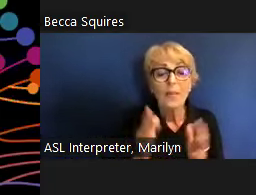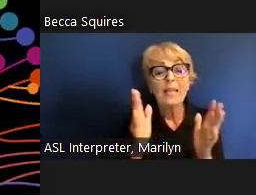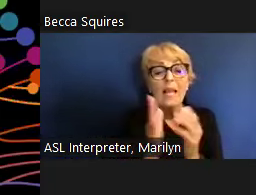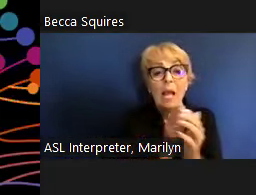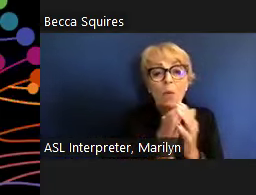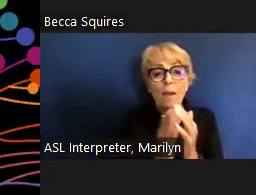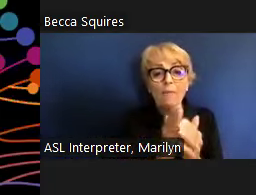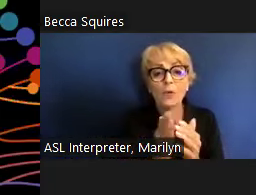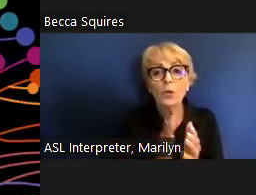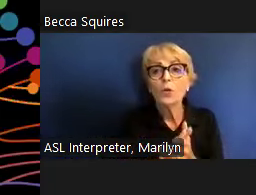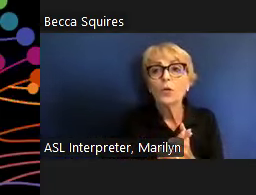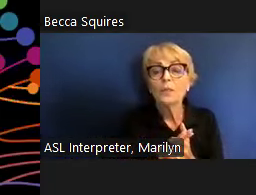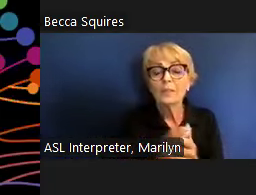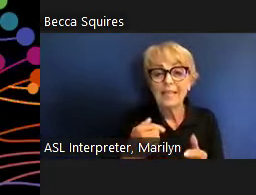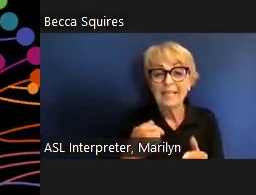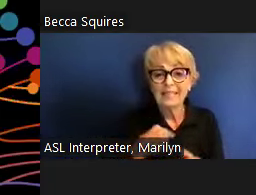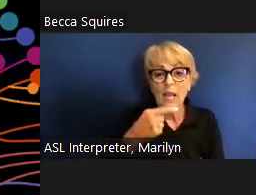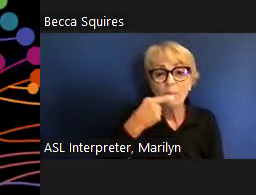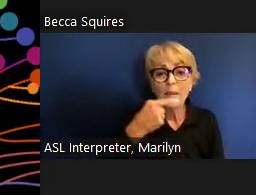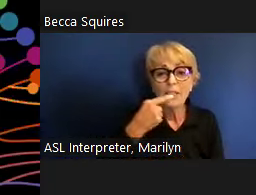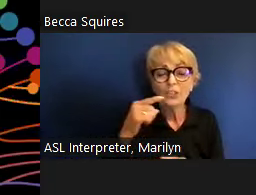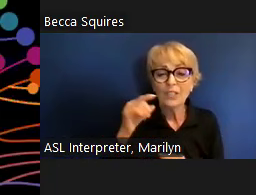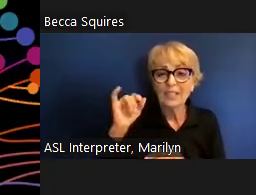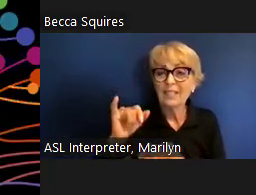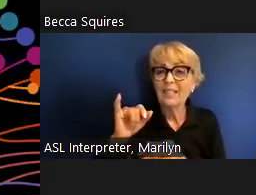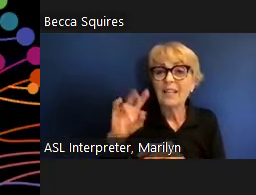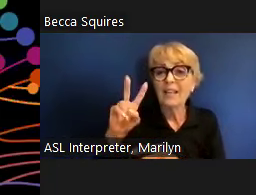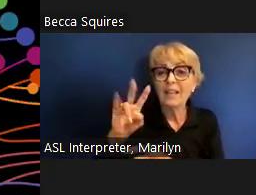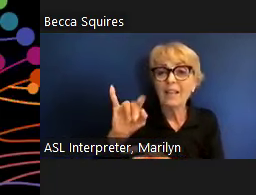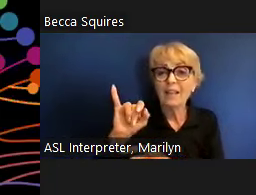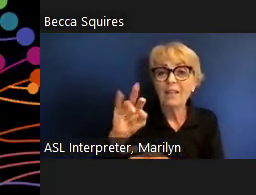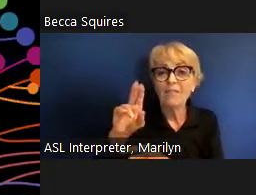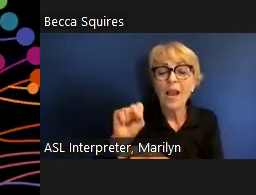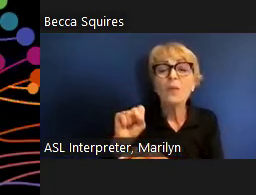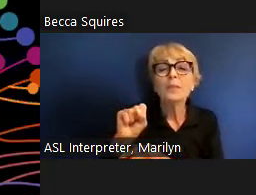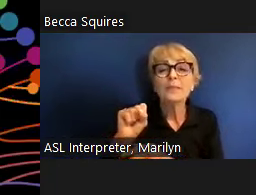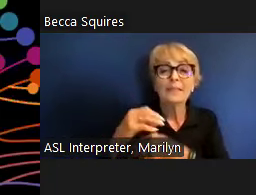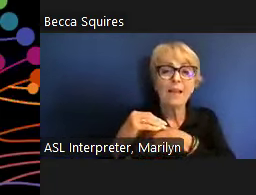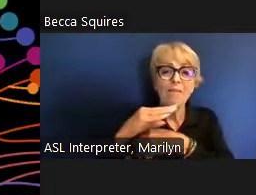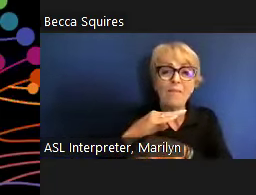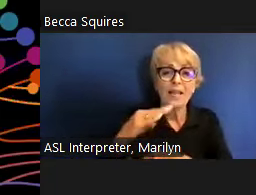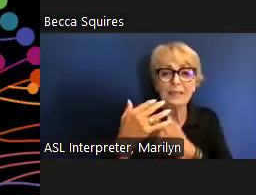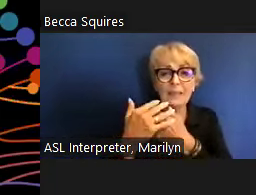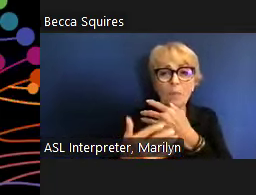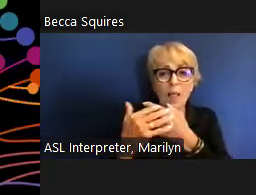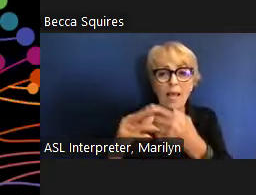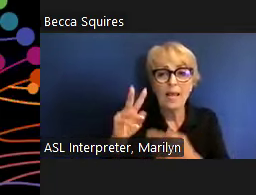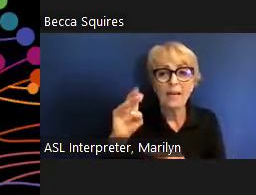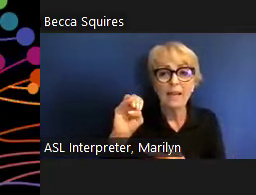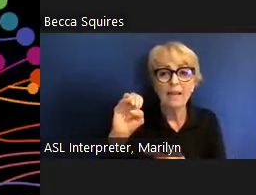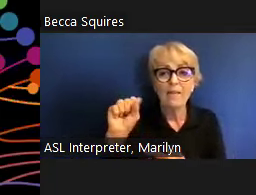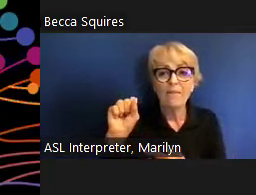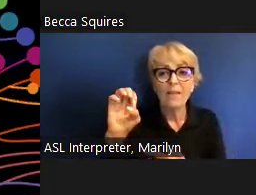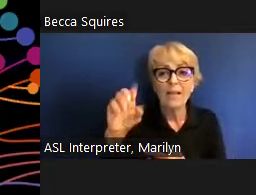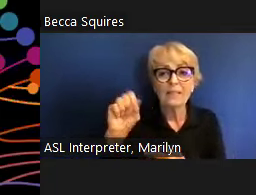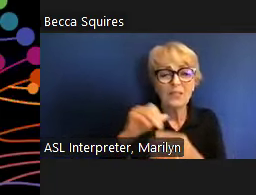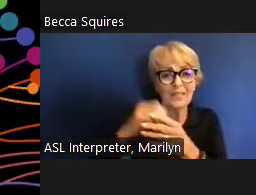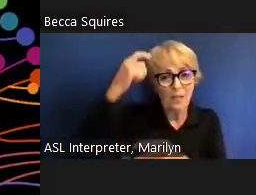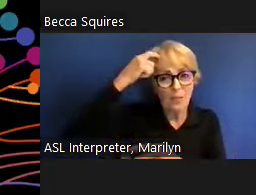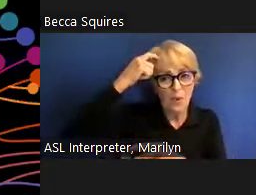However, as I mentioned, virus does affect the blood vessels, and that includes the blood vessels in the brain, and that's where the brain